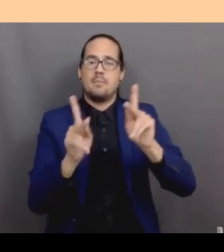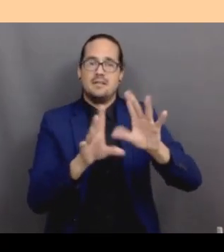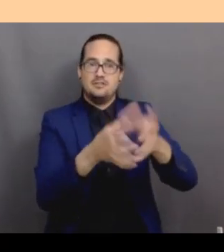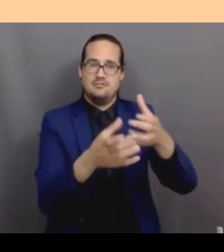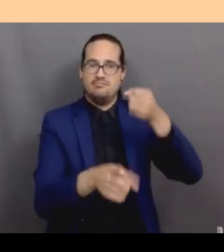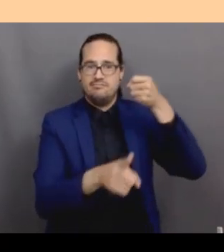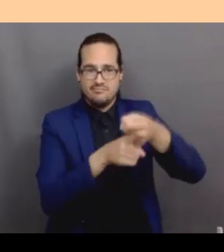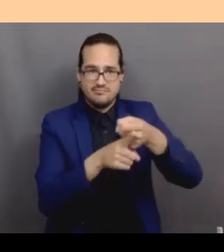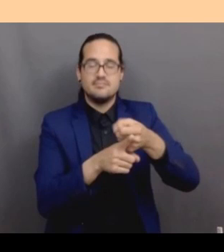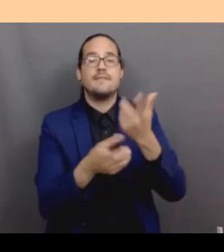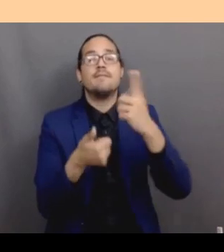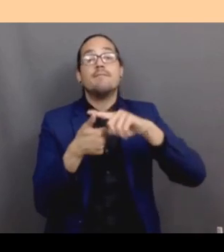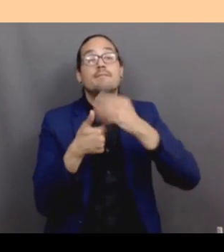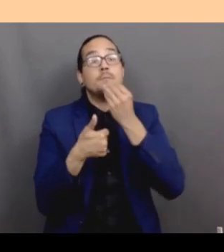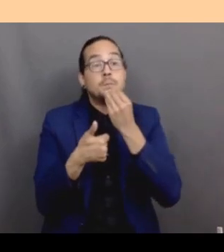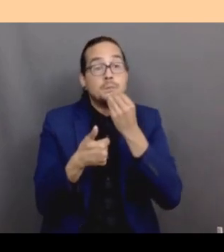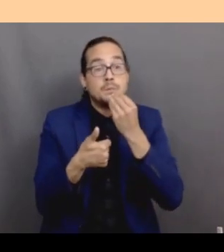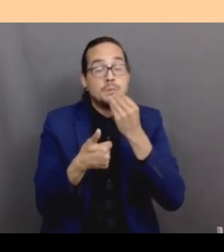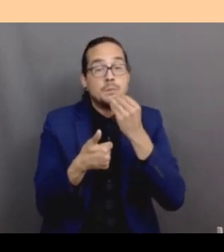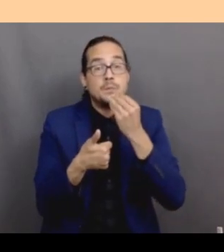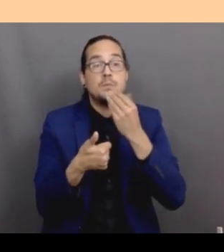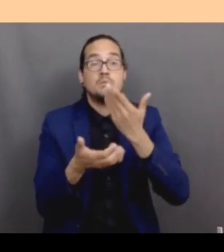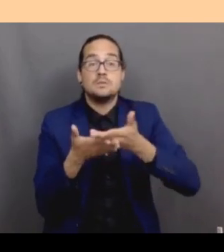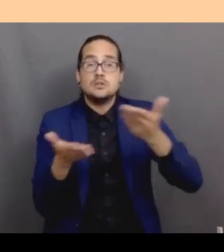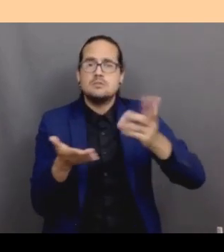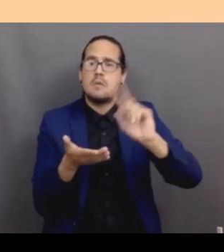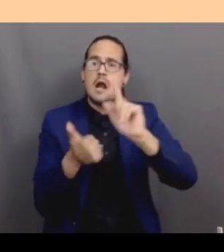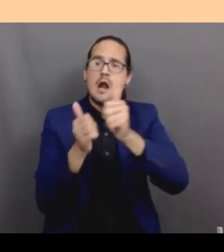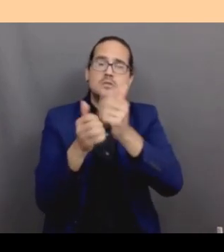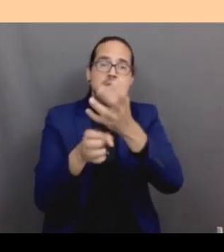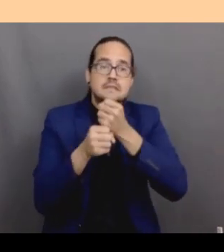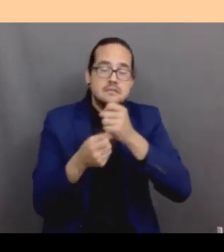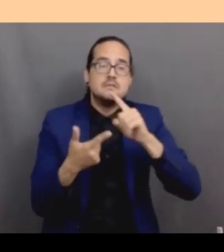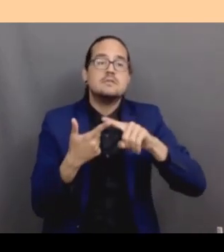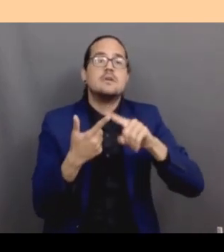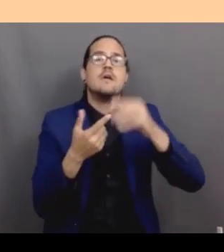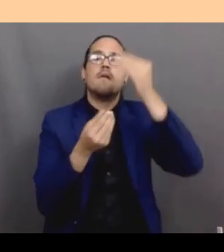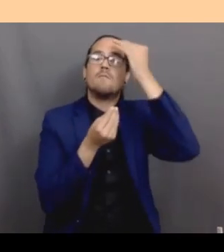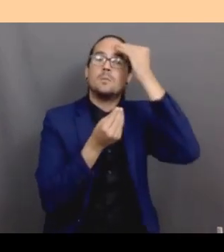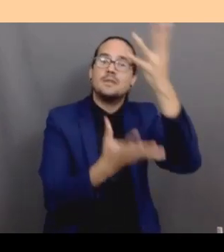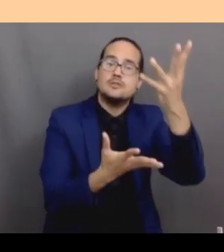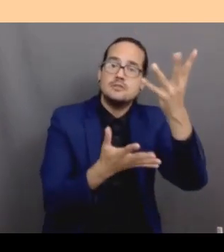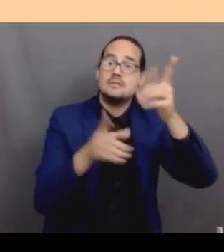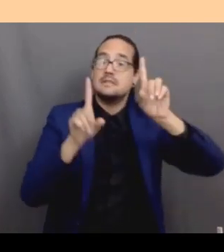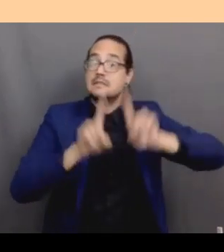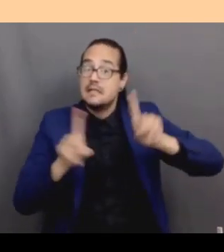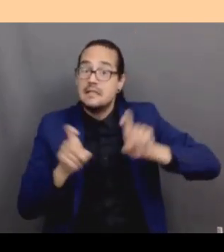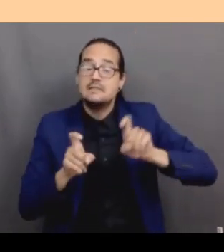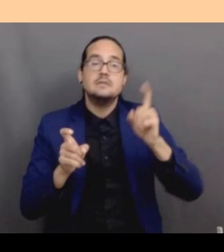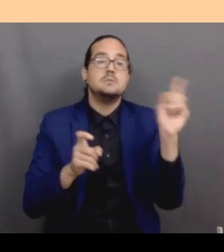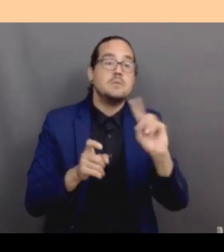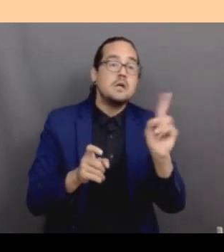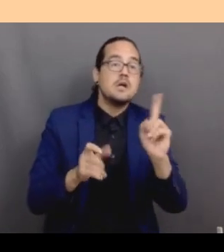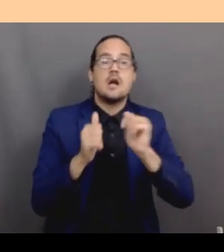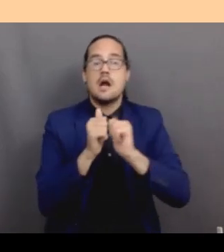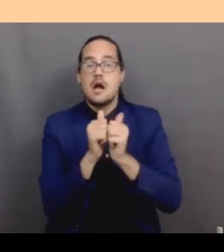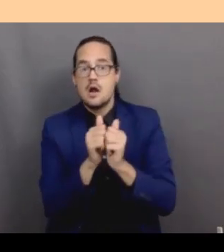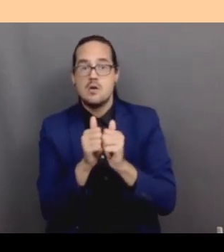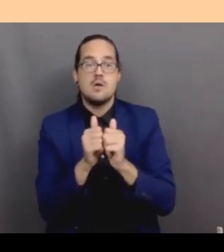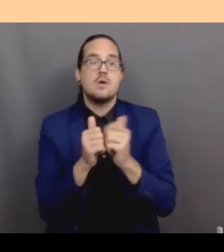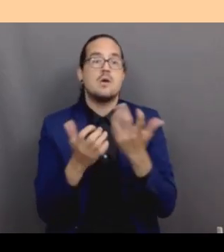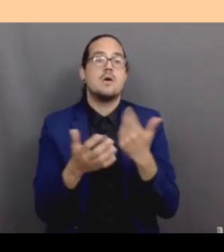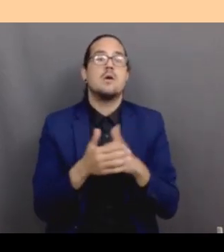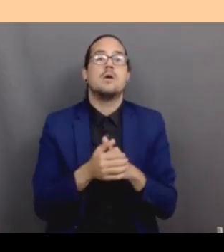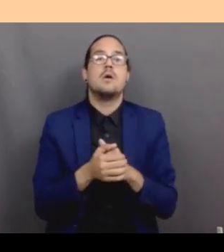information, in terms of education, and other things that we can do to prepare all of these communities.